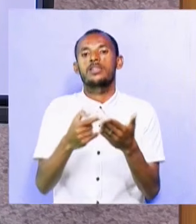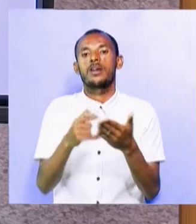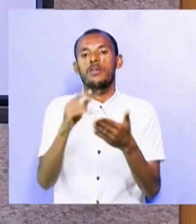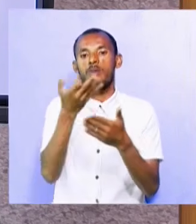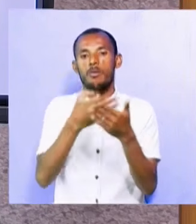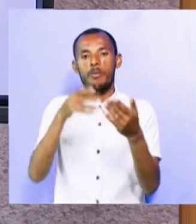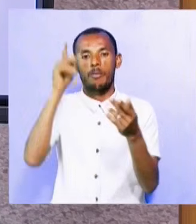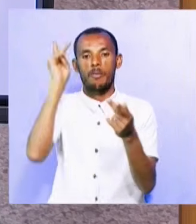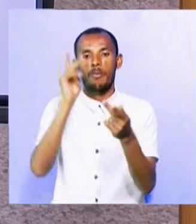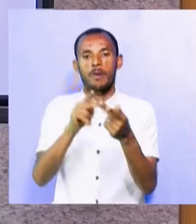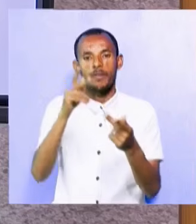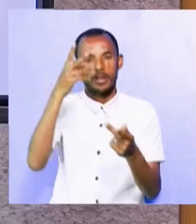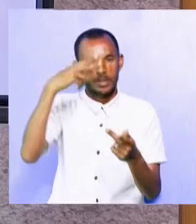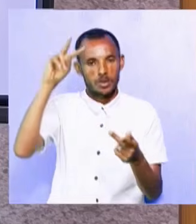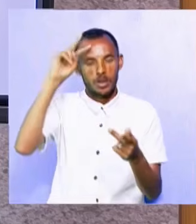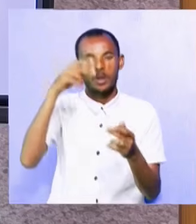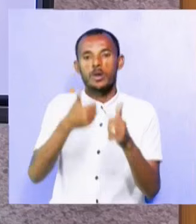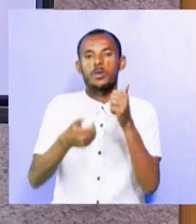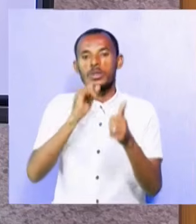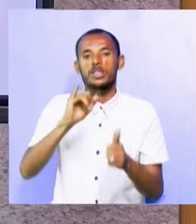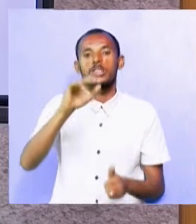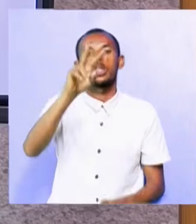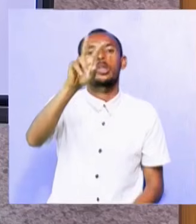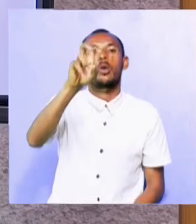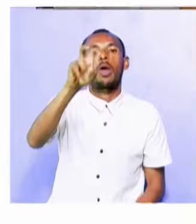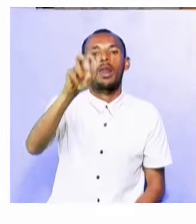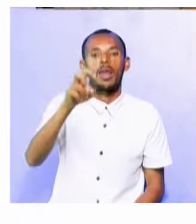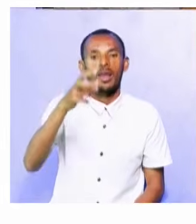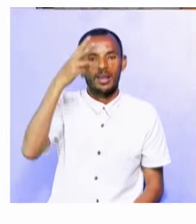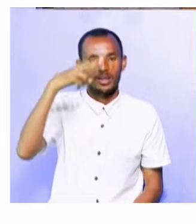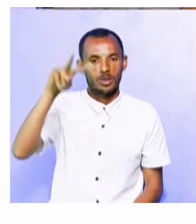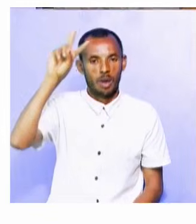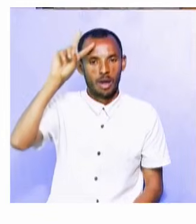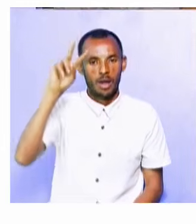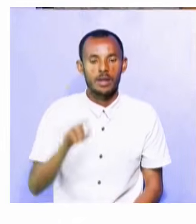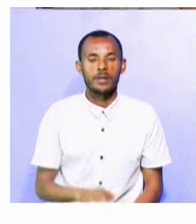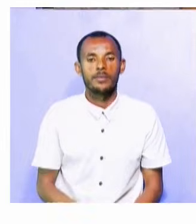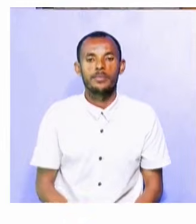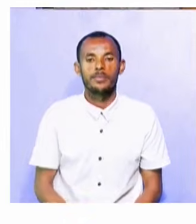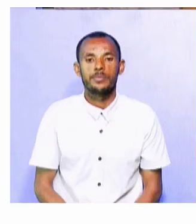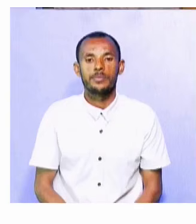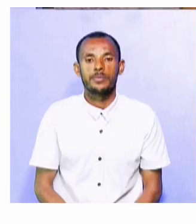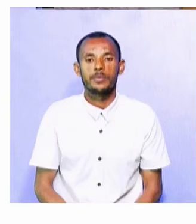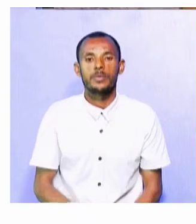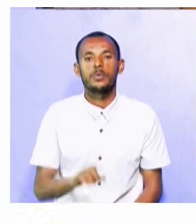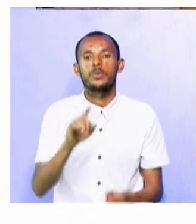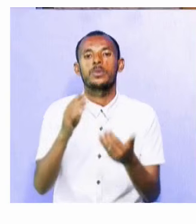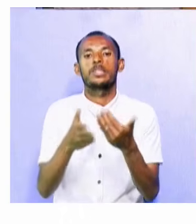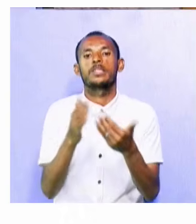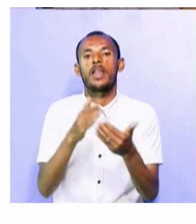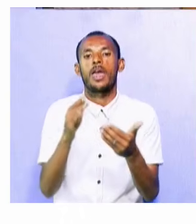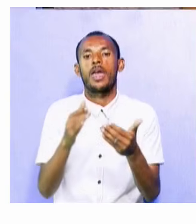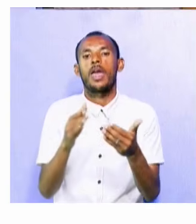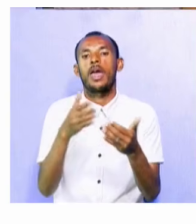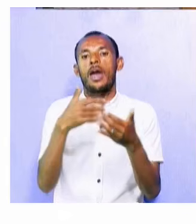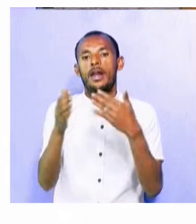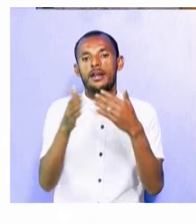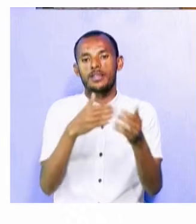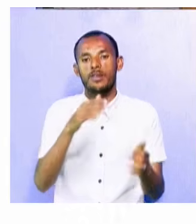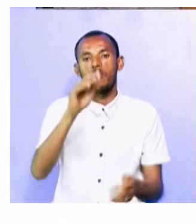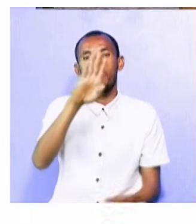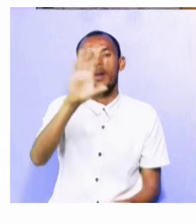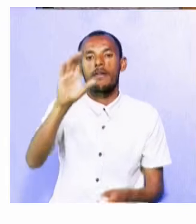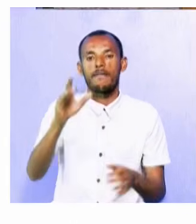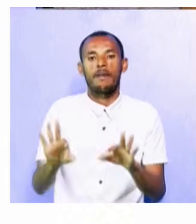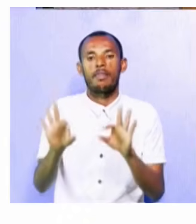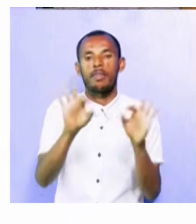perfect square, which is 20 square. Okay, to easily understand this, in place of 400, you